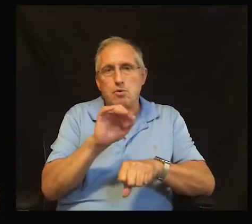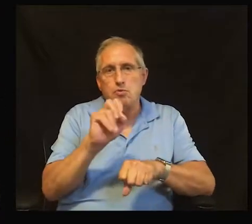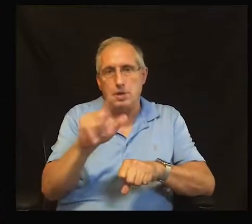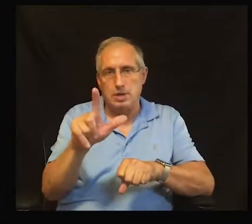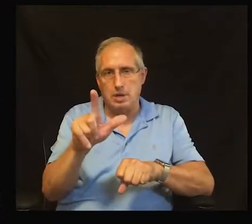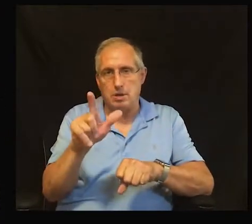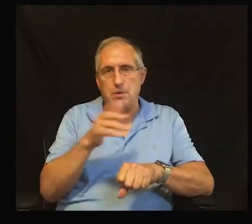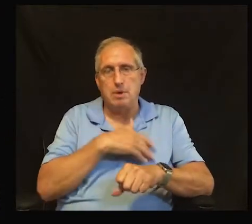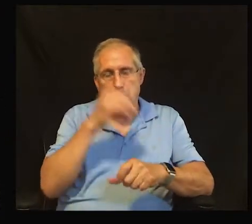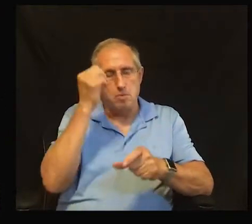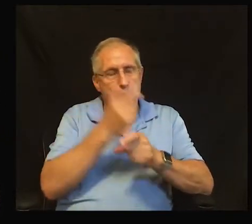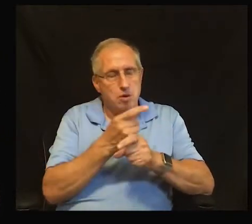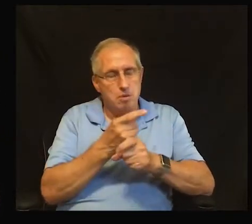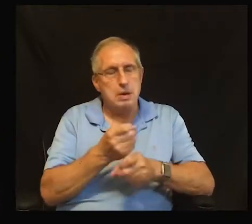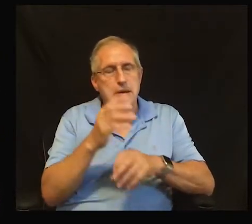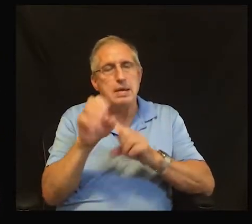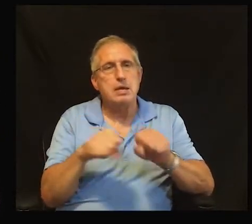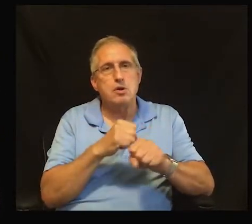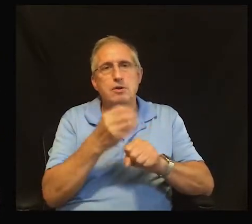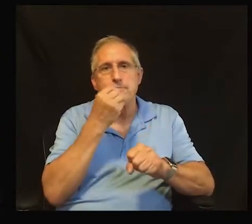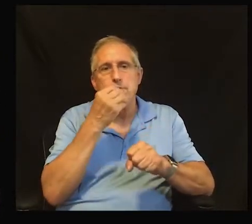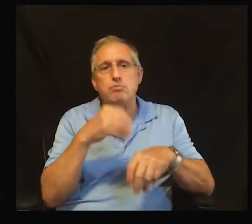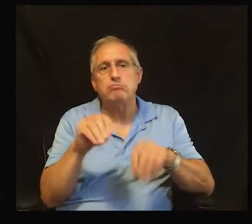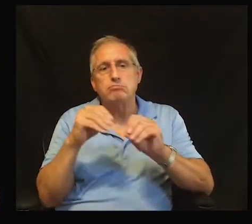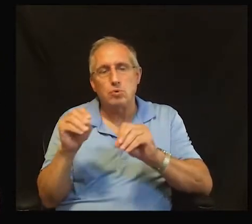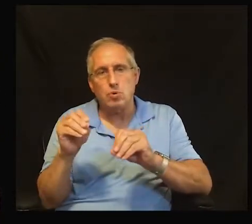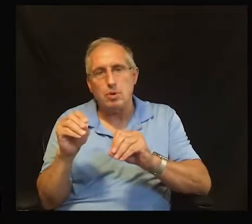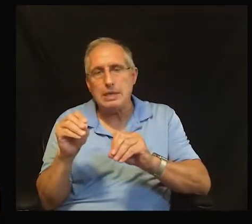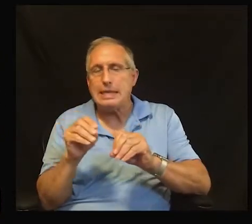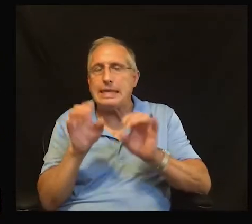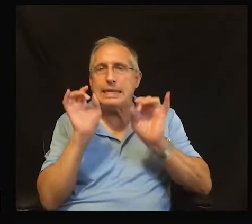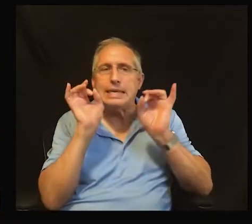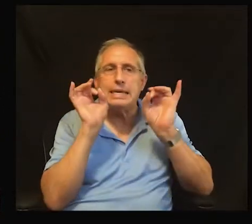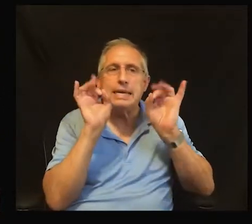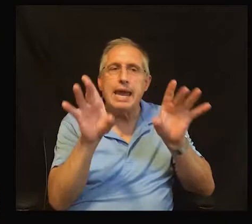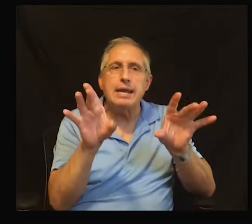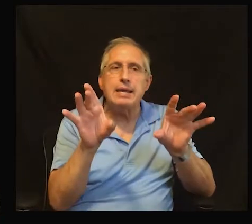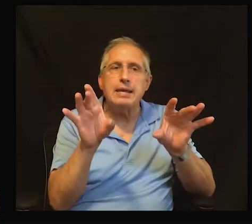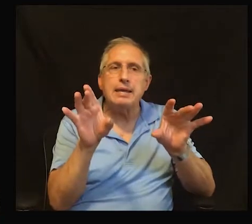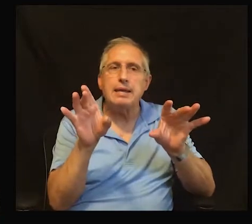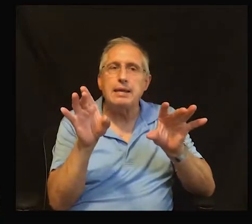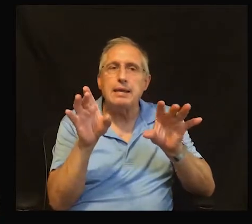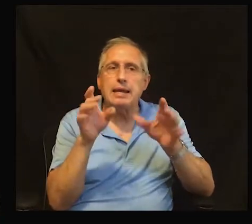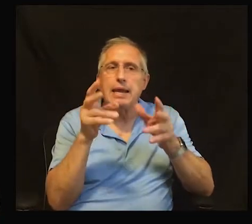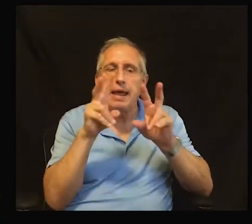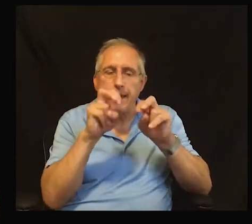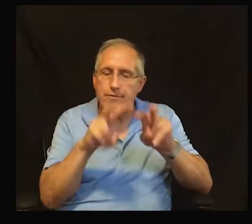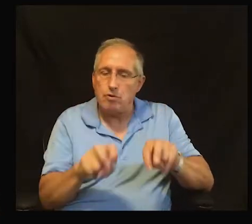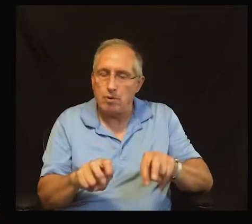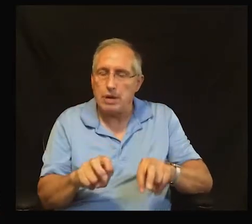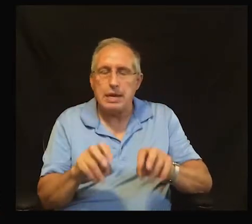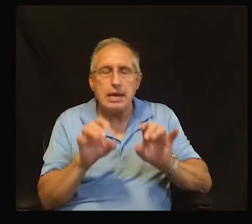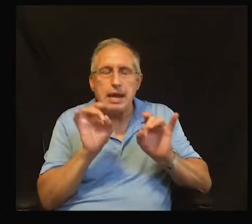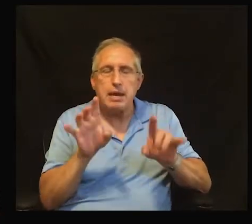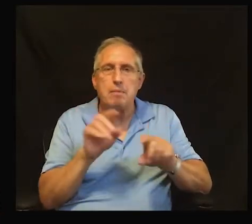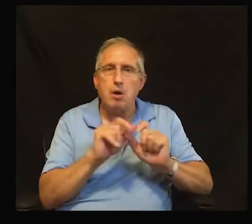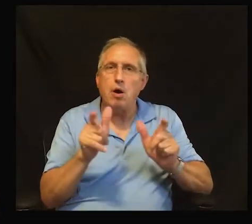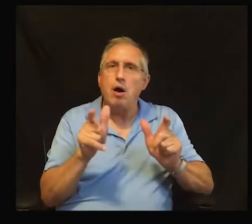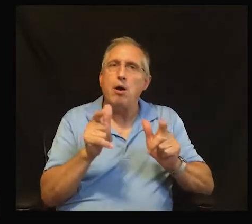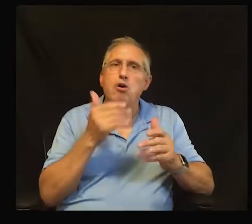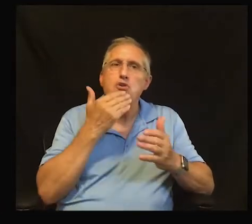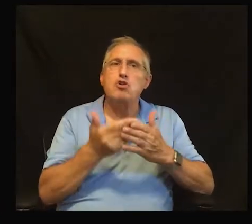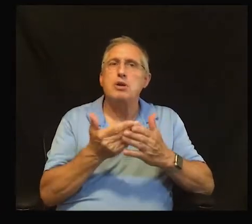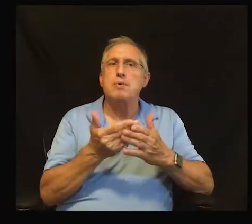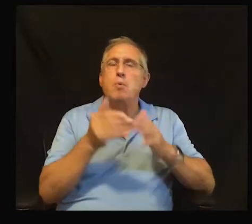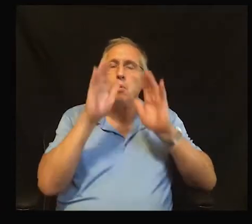my brother for years was in the grocery business, and he used to hate taking inventory. But all great